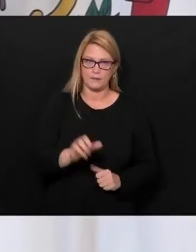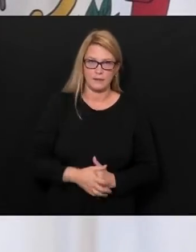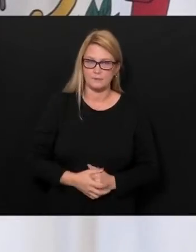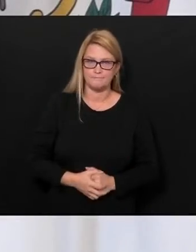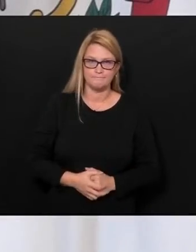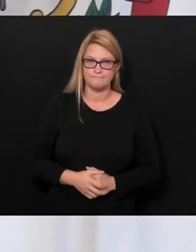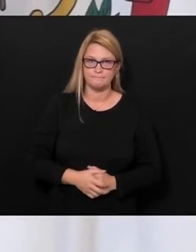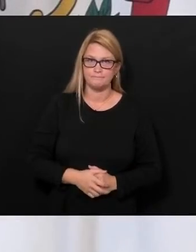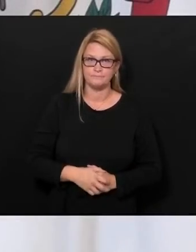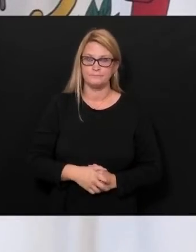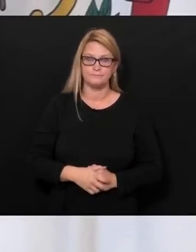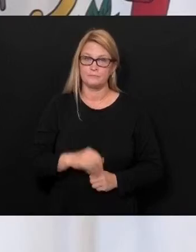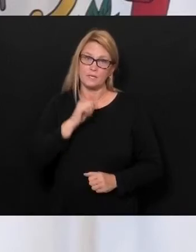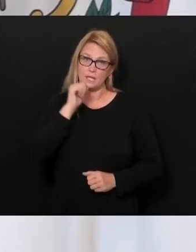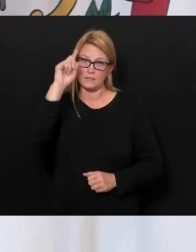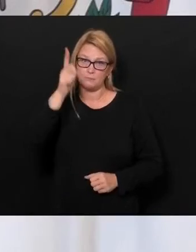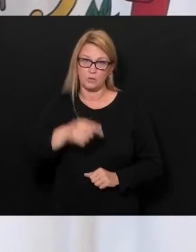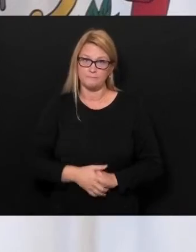Not smart.